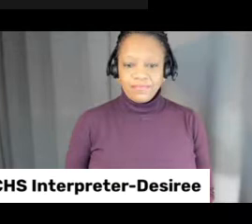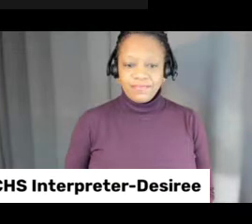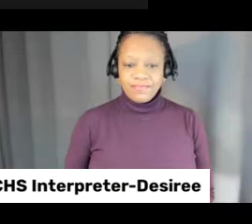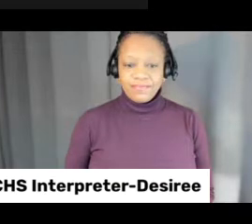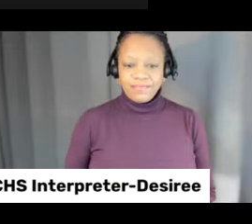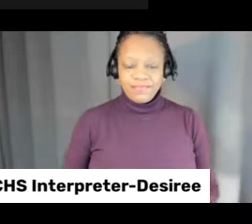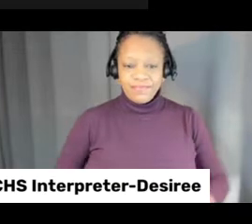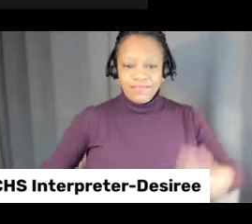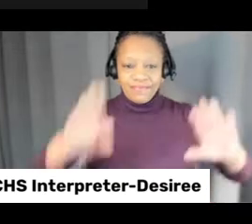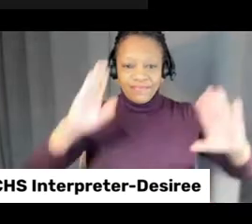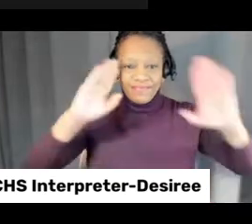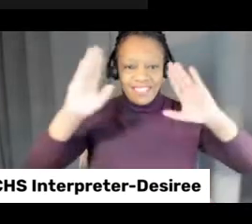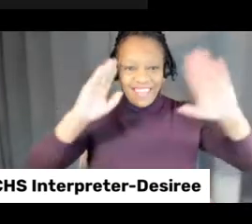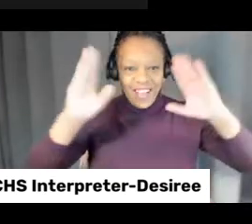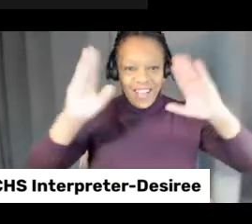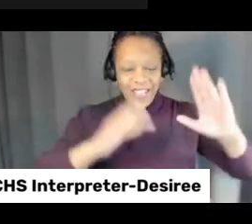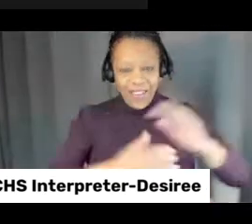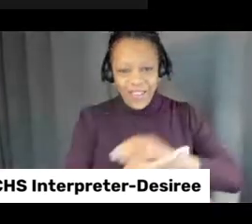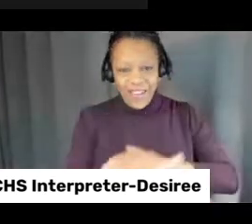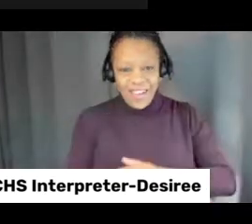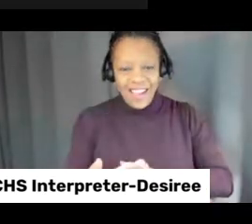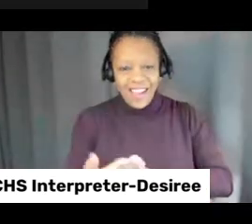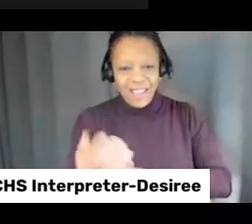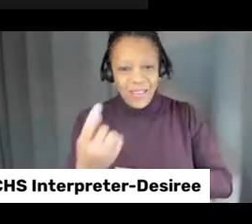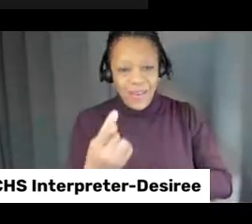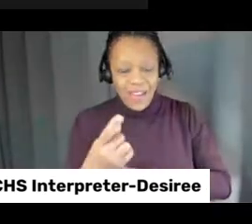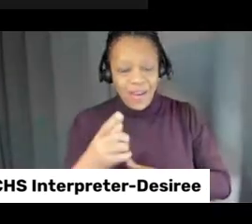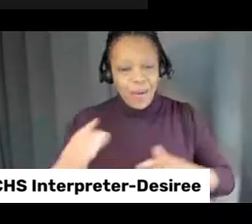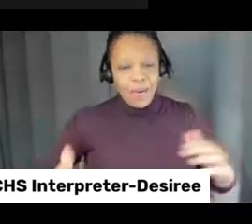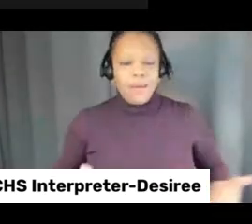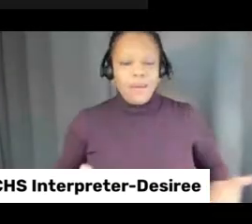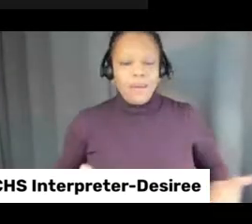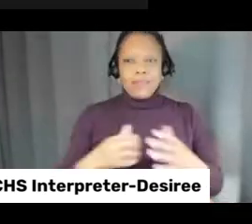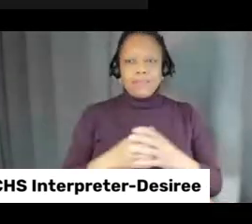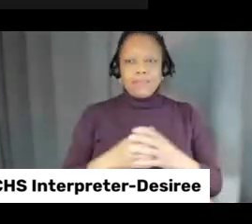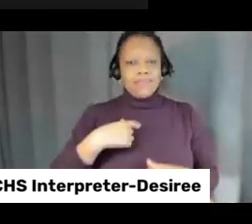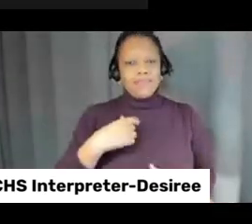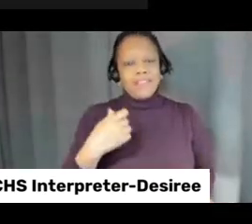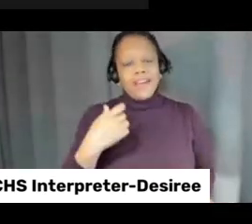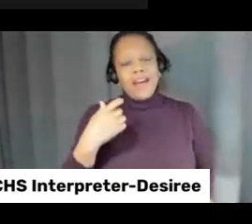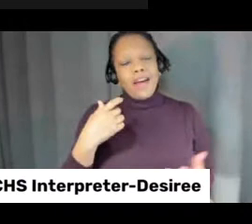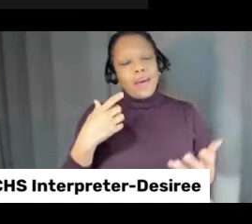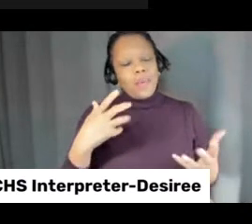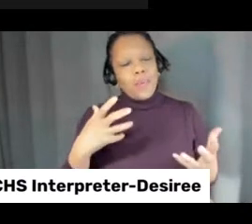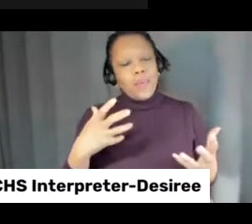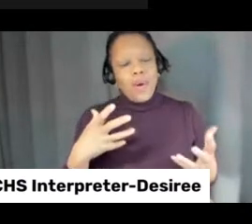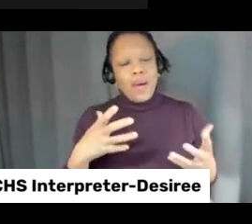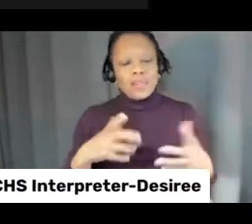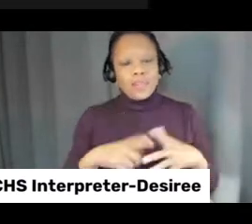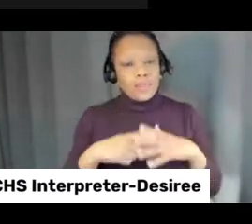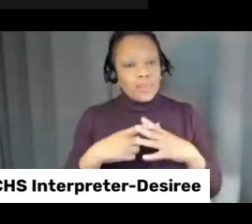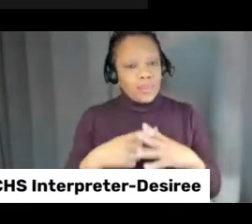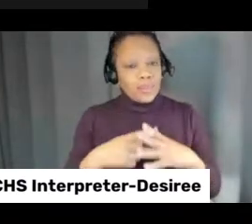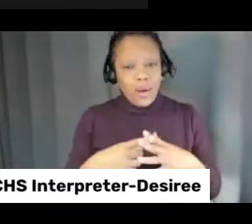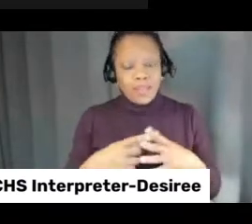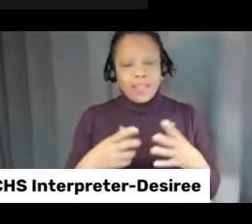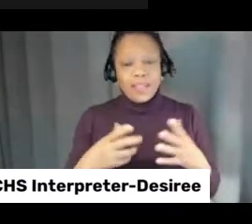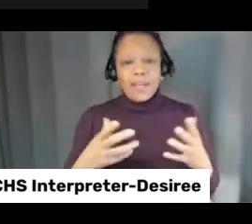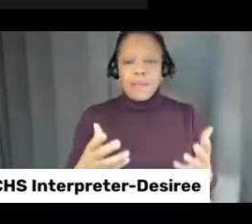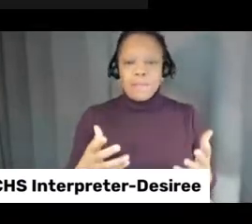Hello, everyone, and welcome. I just want to first start off